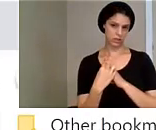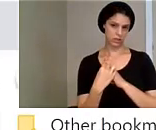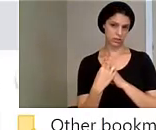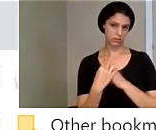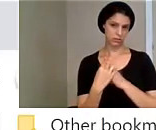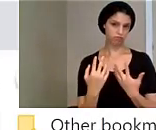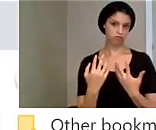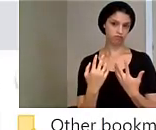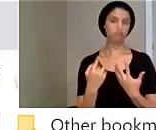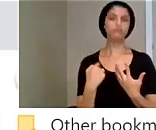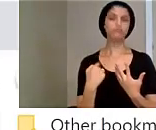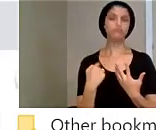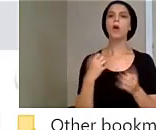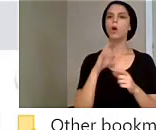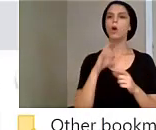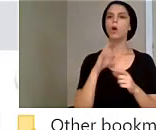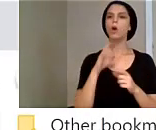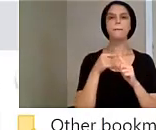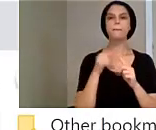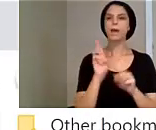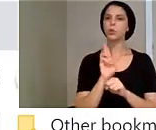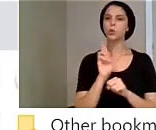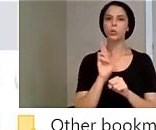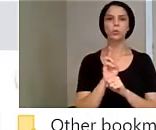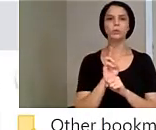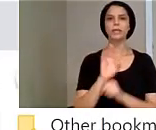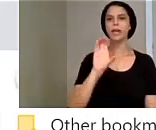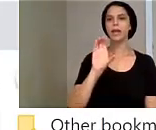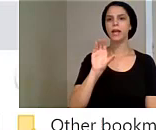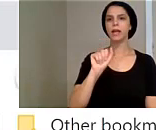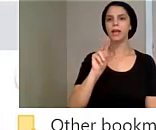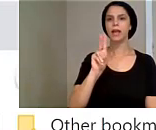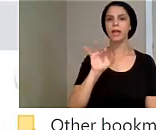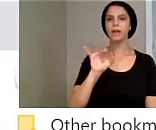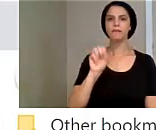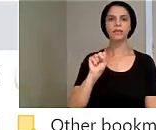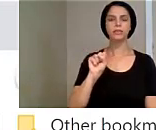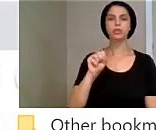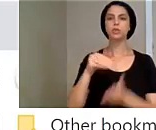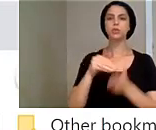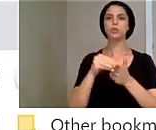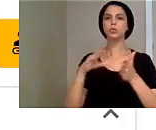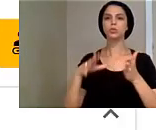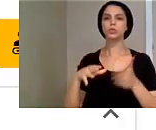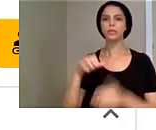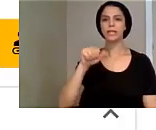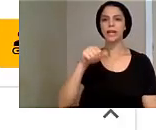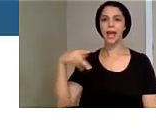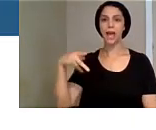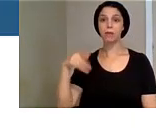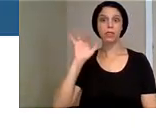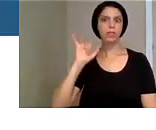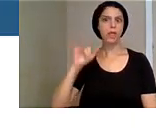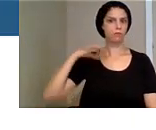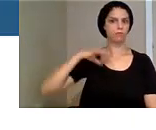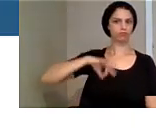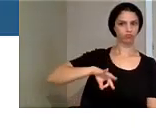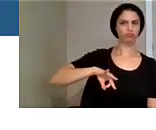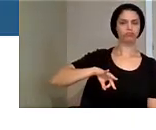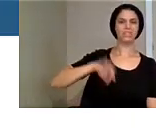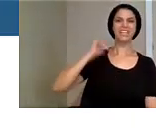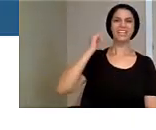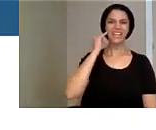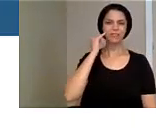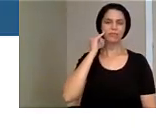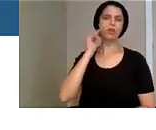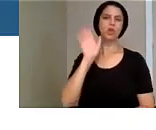I want to talk about the use of a Canvas student app that will really be helpful, particularly if the way that your child